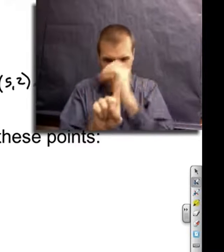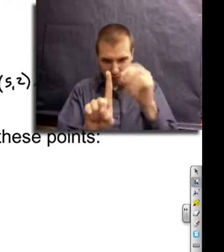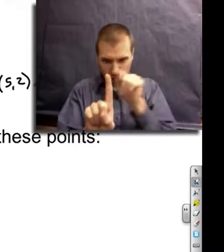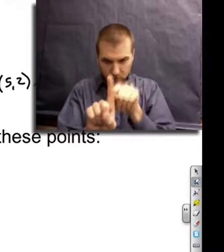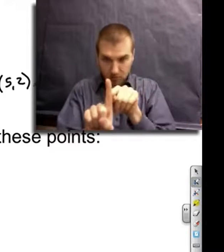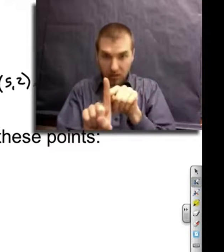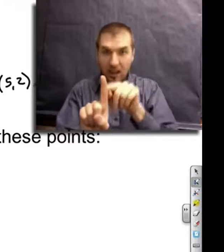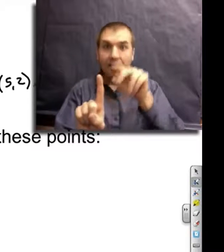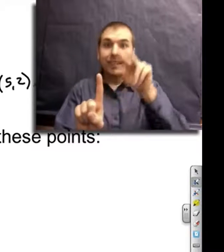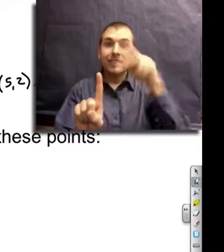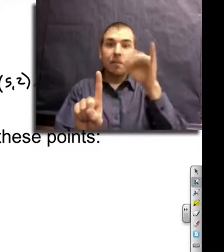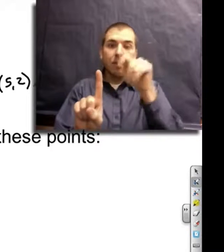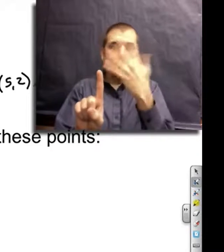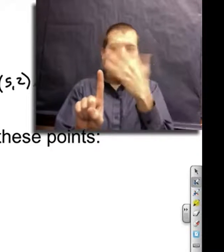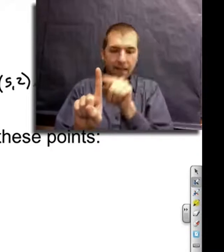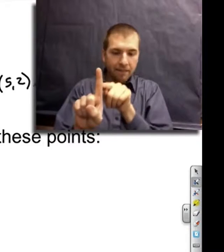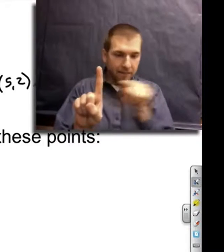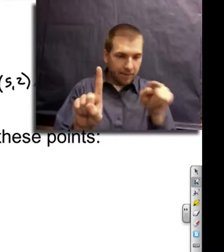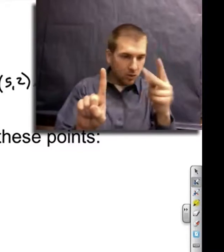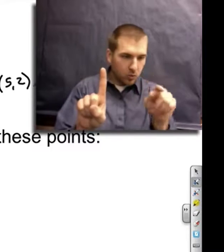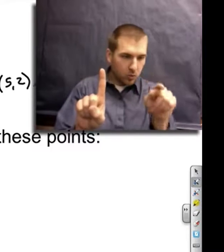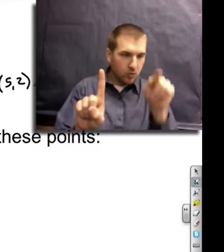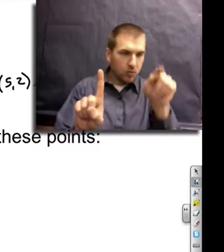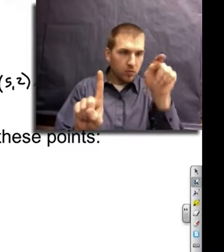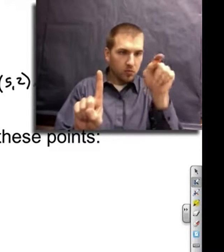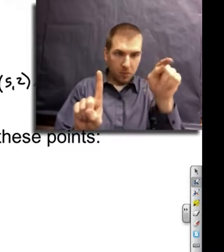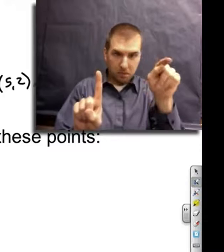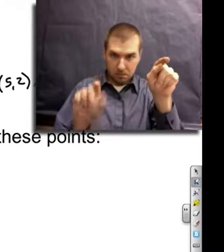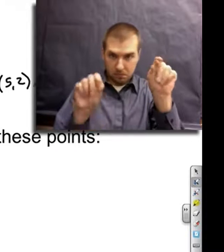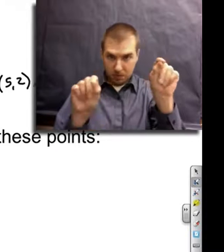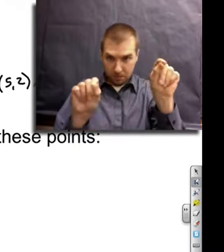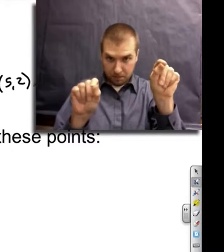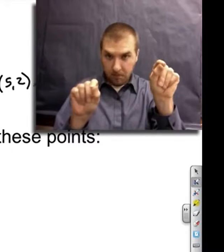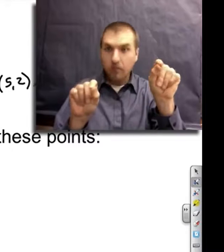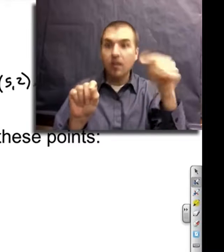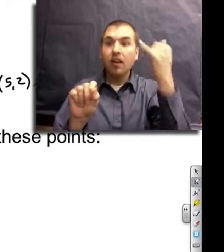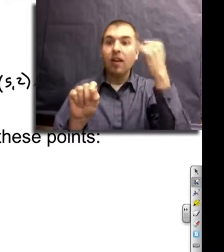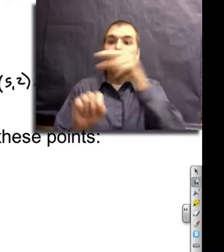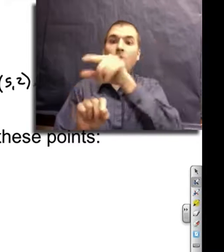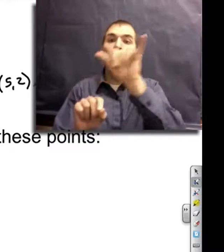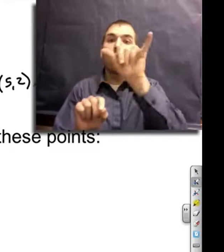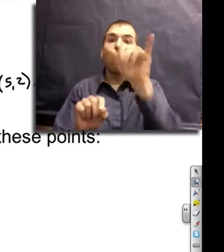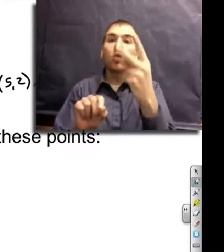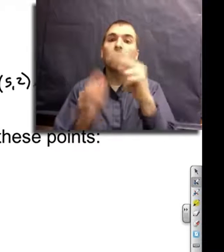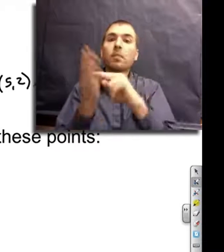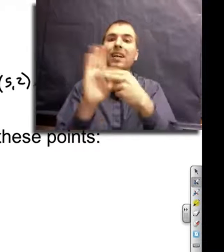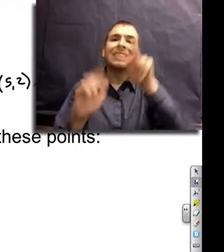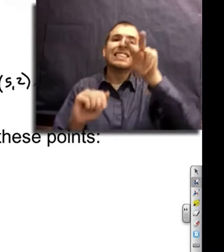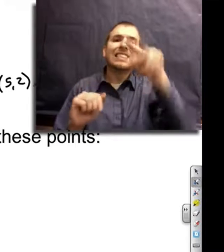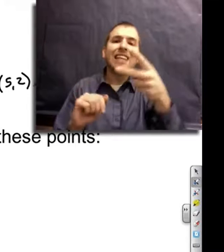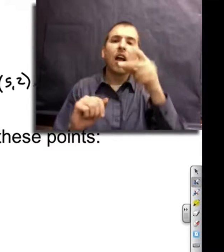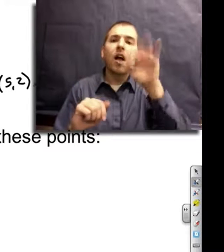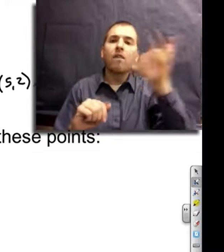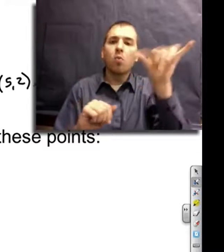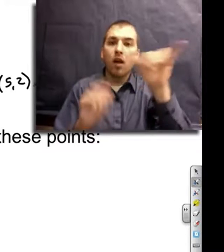So the first point is 0, 0. And the second point is 5, 2. Okay.